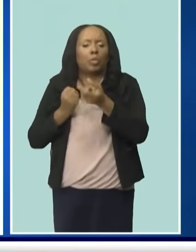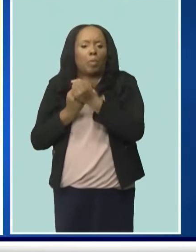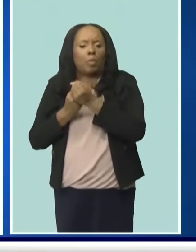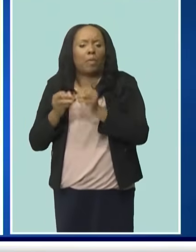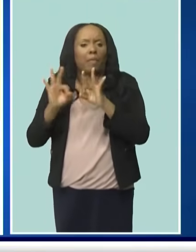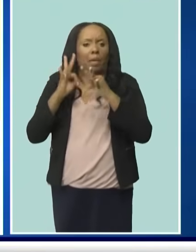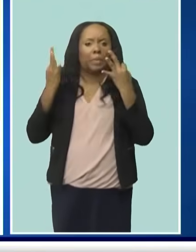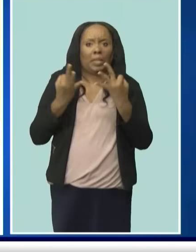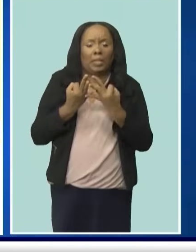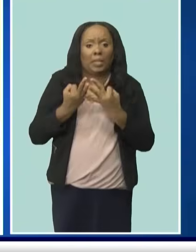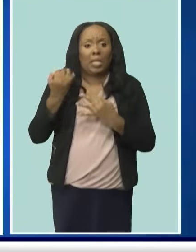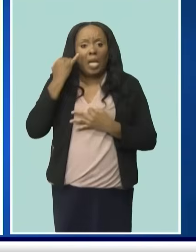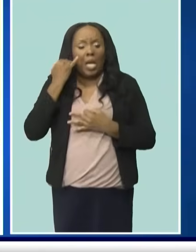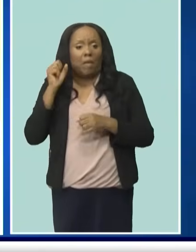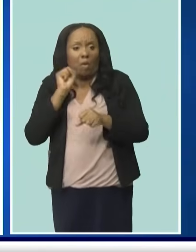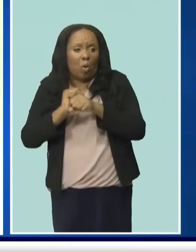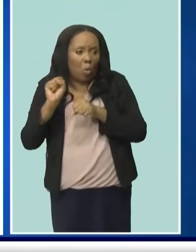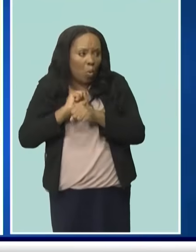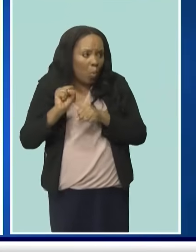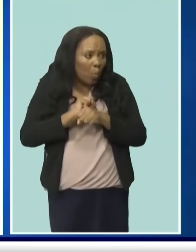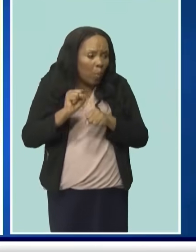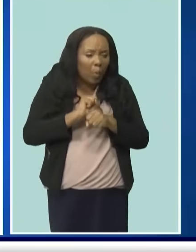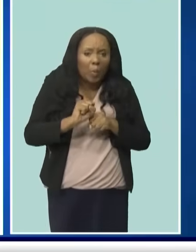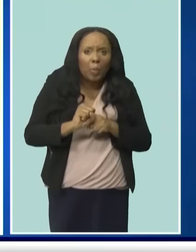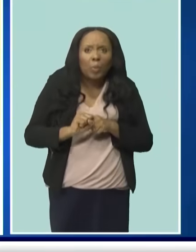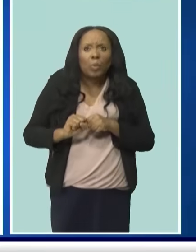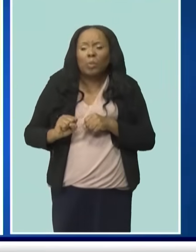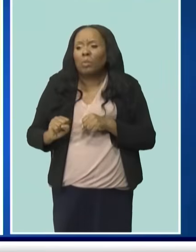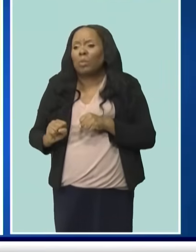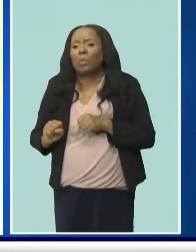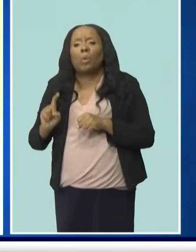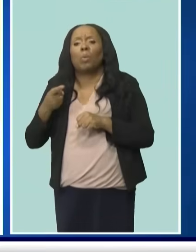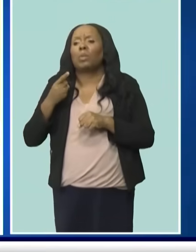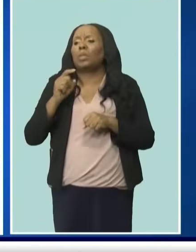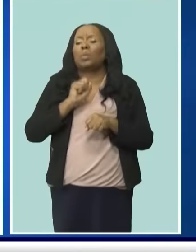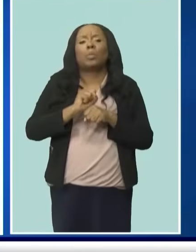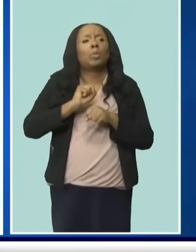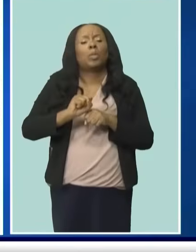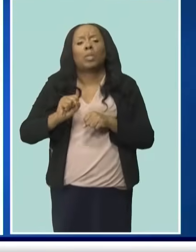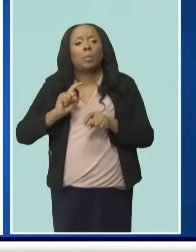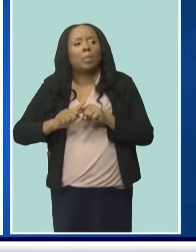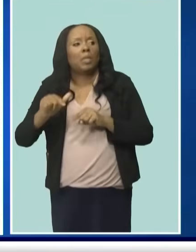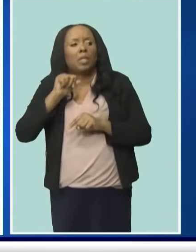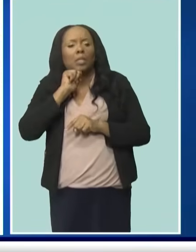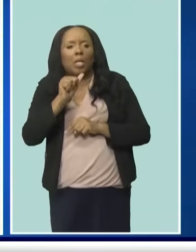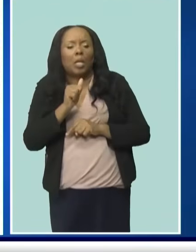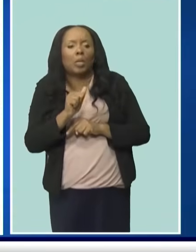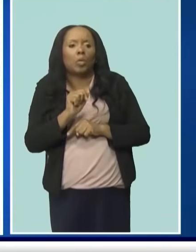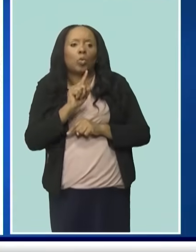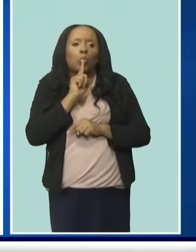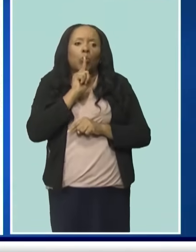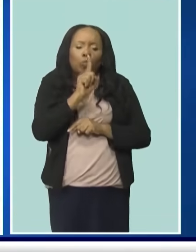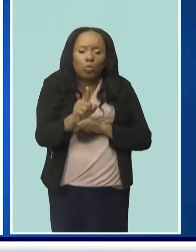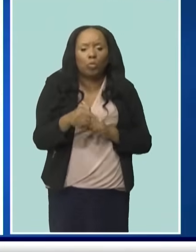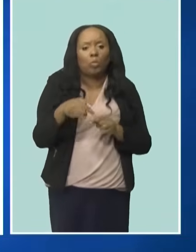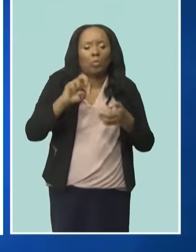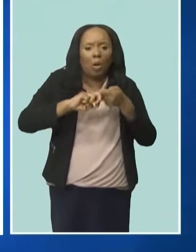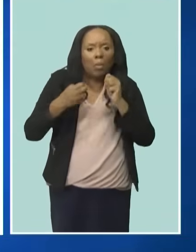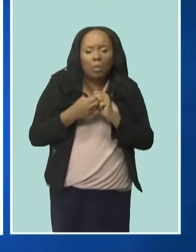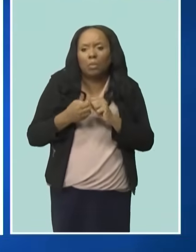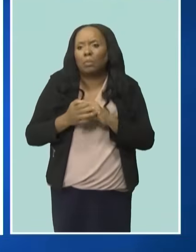to work at the end of the branch, we got to get to the root of the problem. And regrettably, I